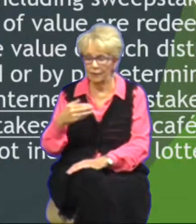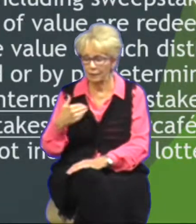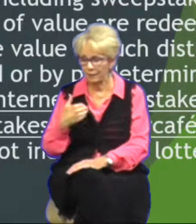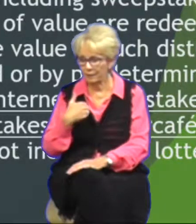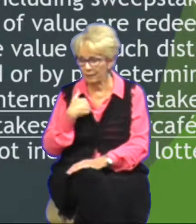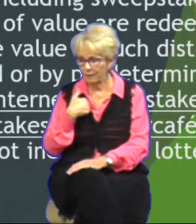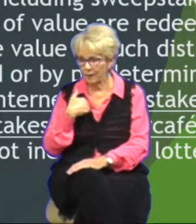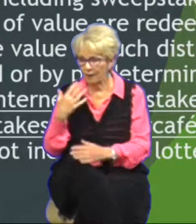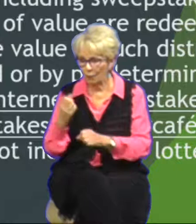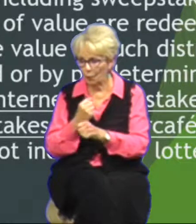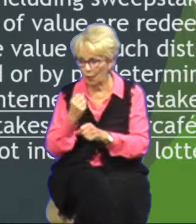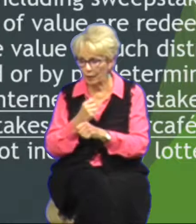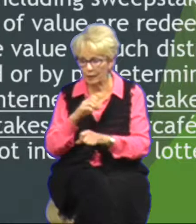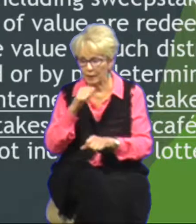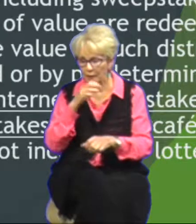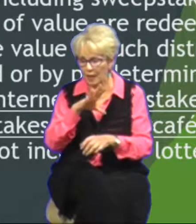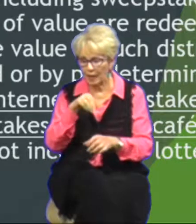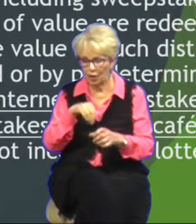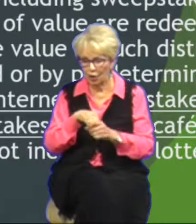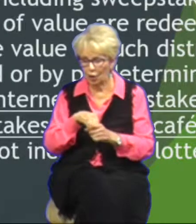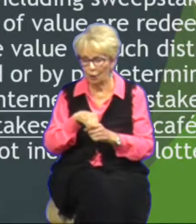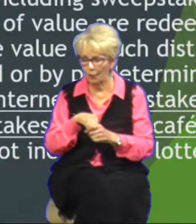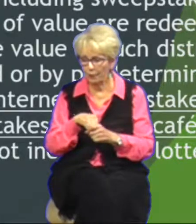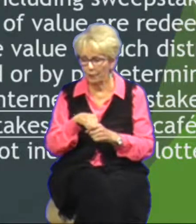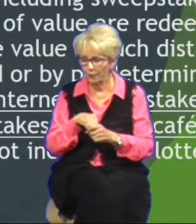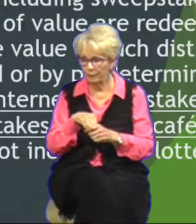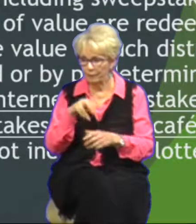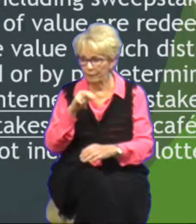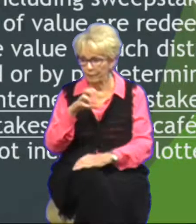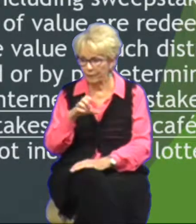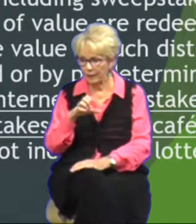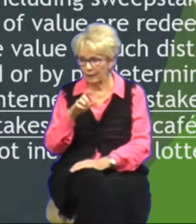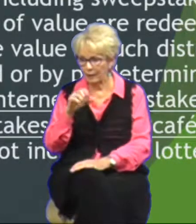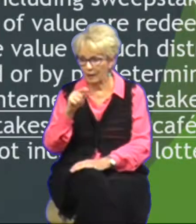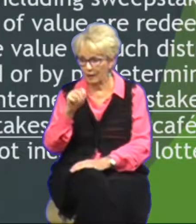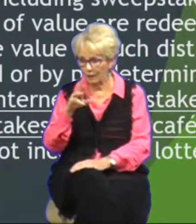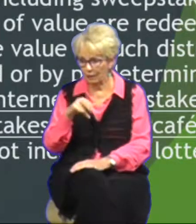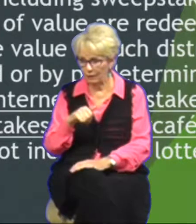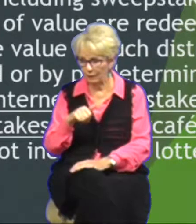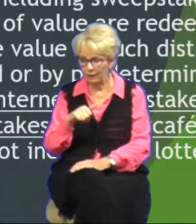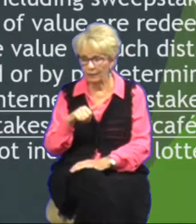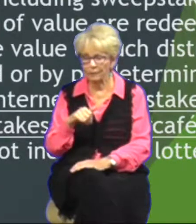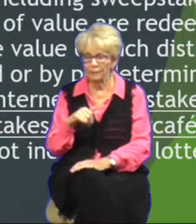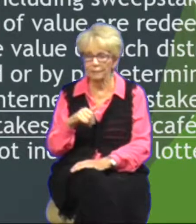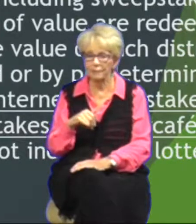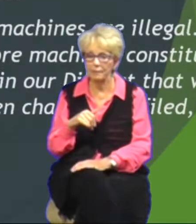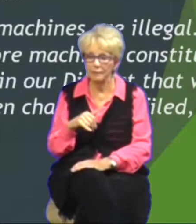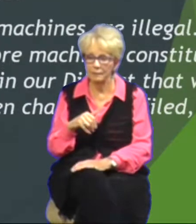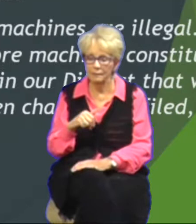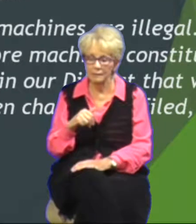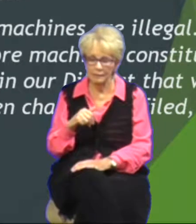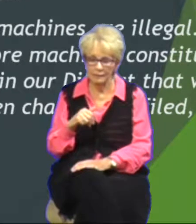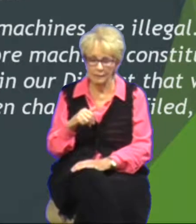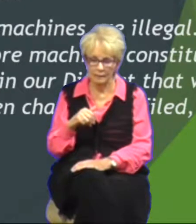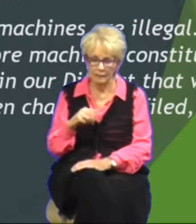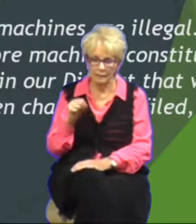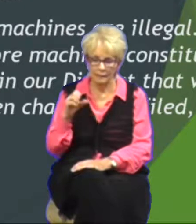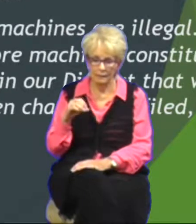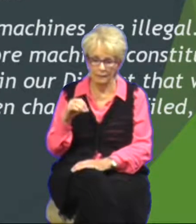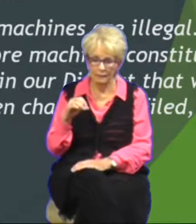of winners. It does not include the North Carolina lottery, according to our definition.